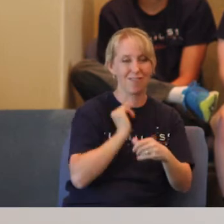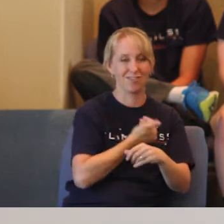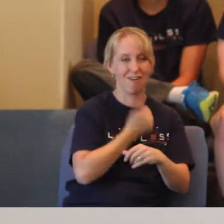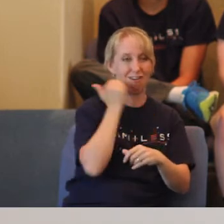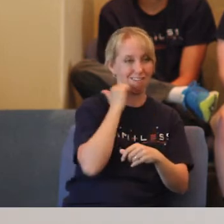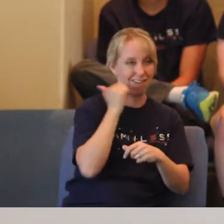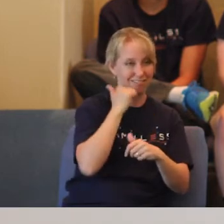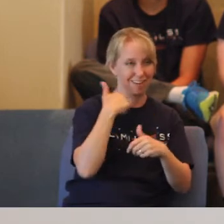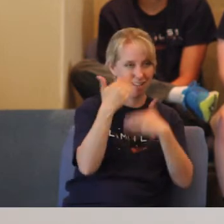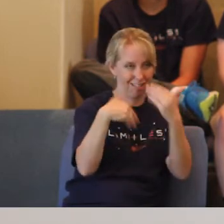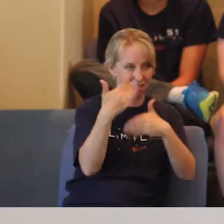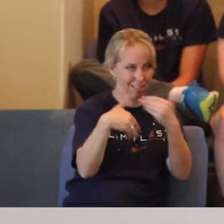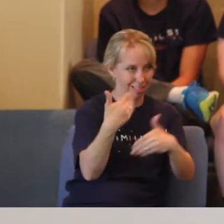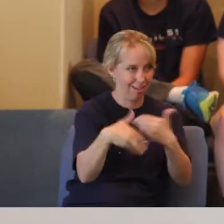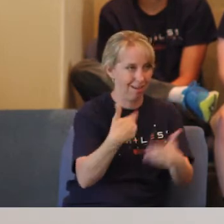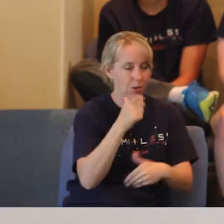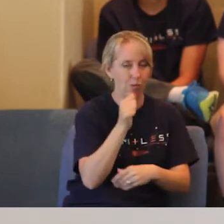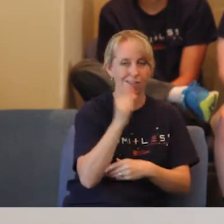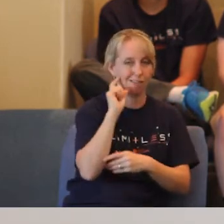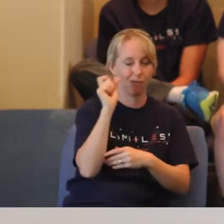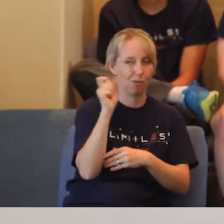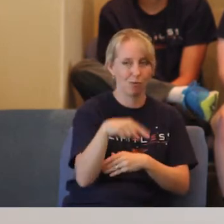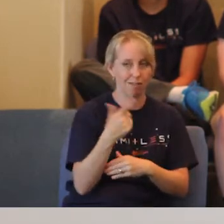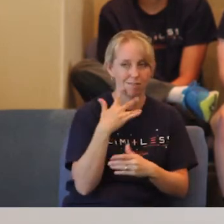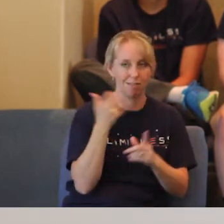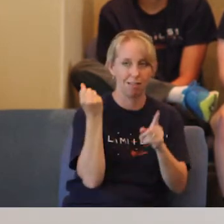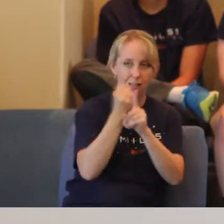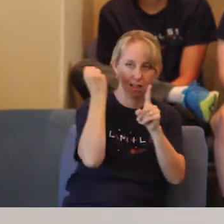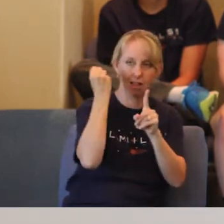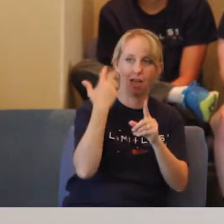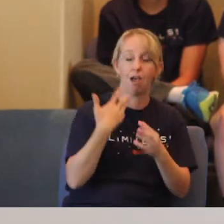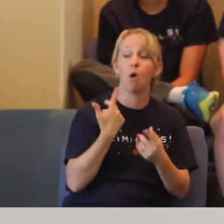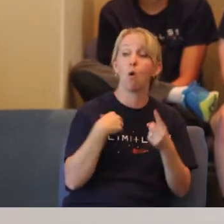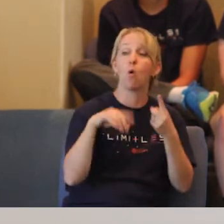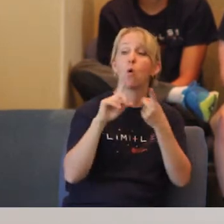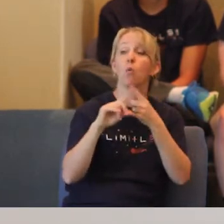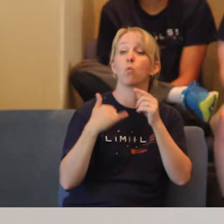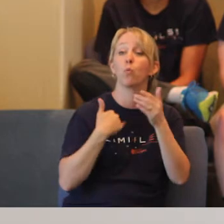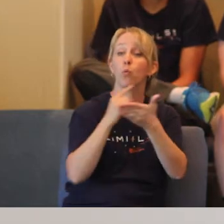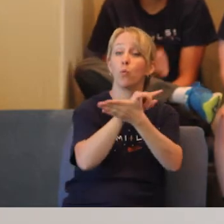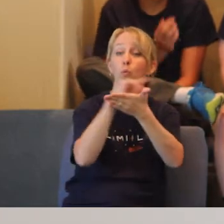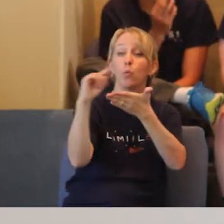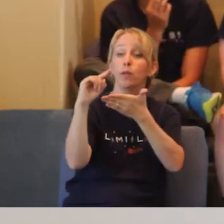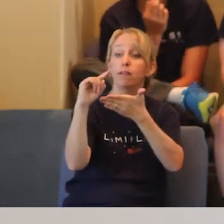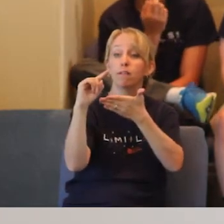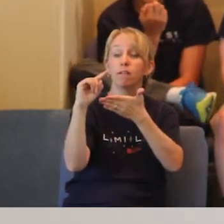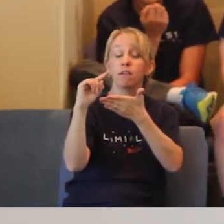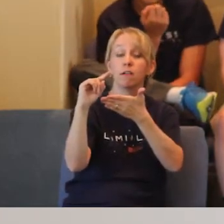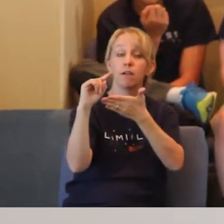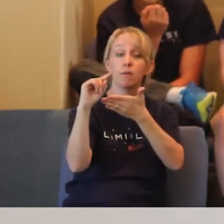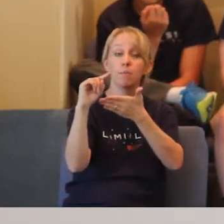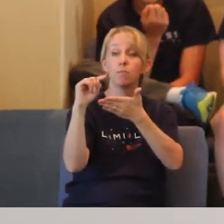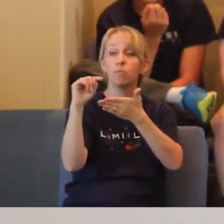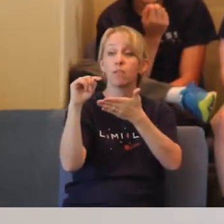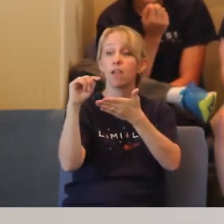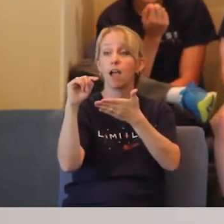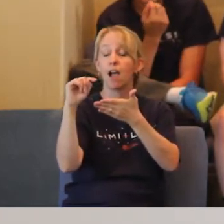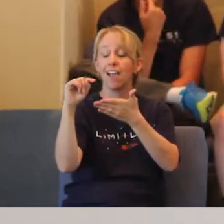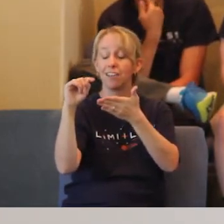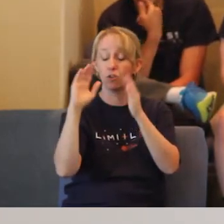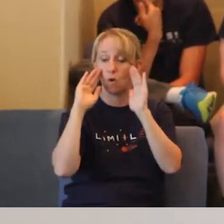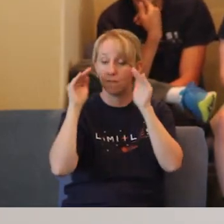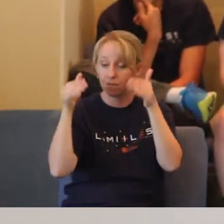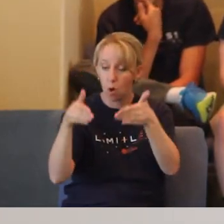impact. When you spend a week and your sole focus is on Jesus Christ,